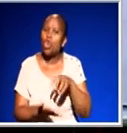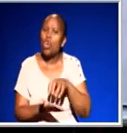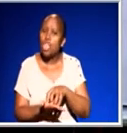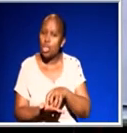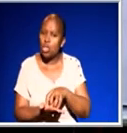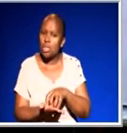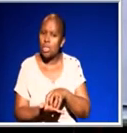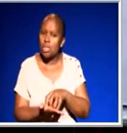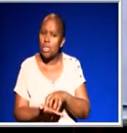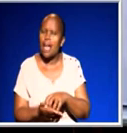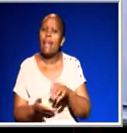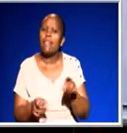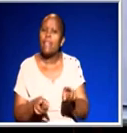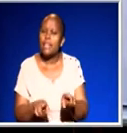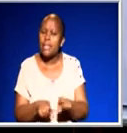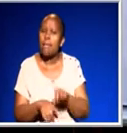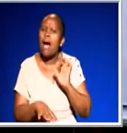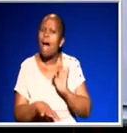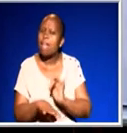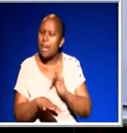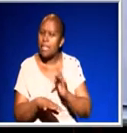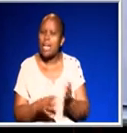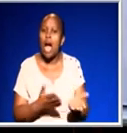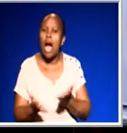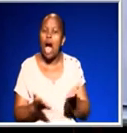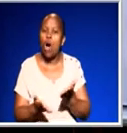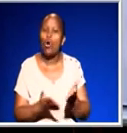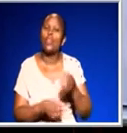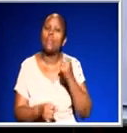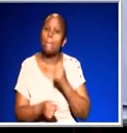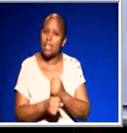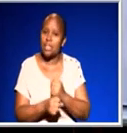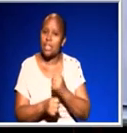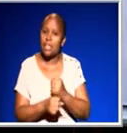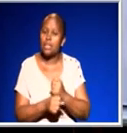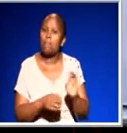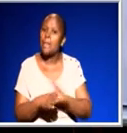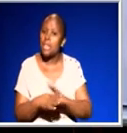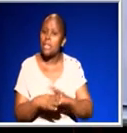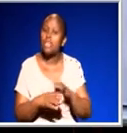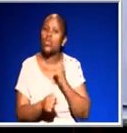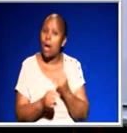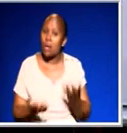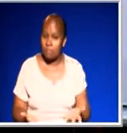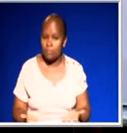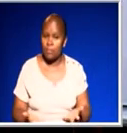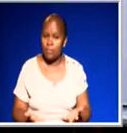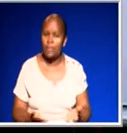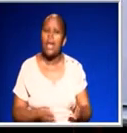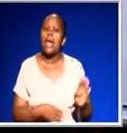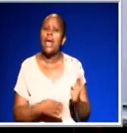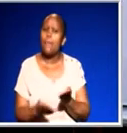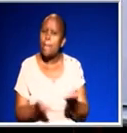conditions, they affect how the business operates. The